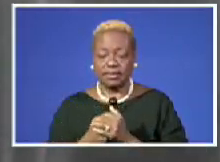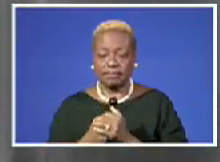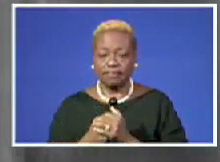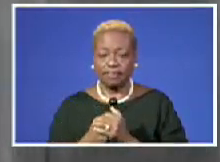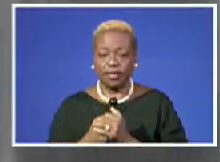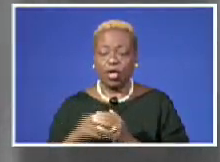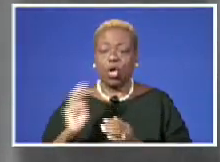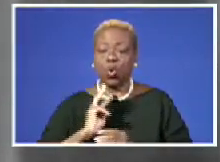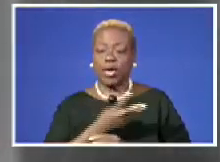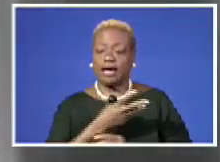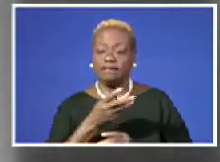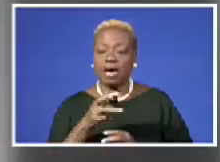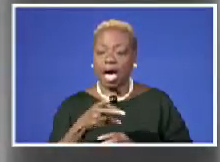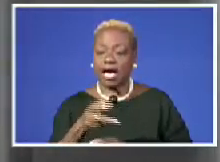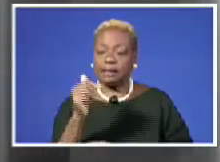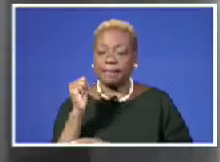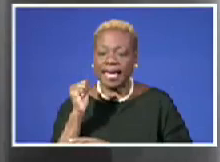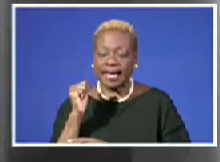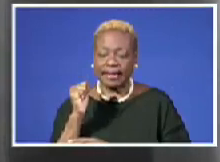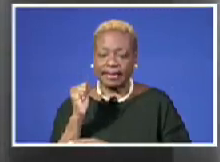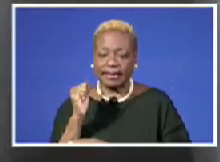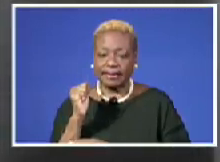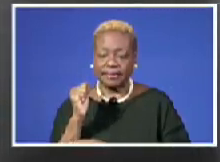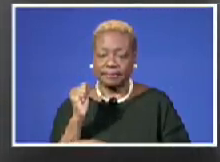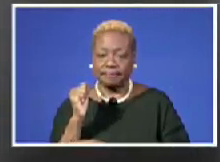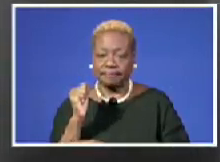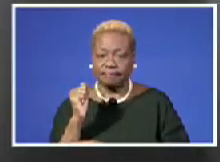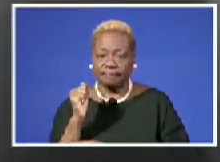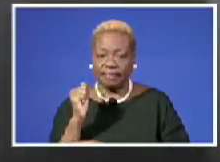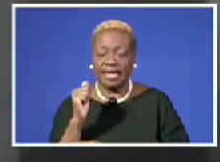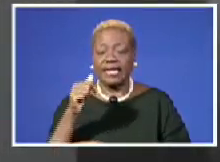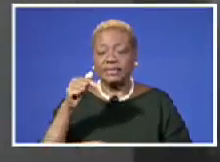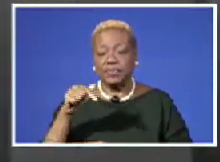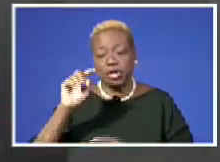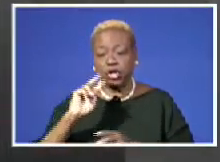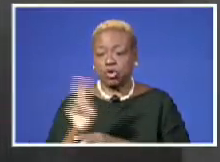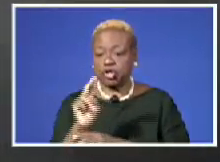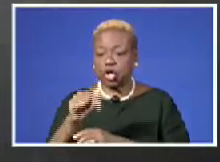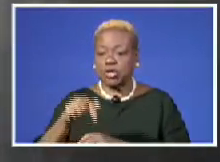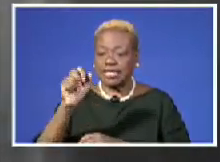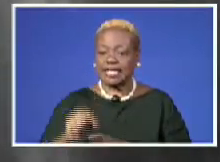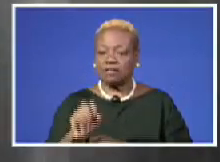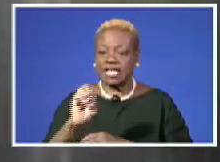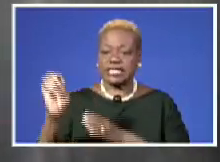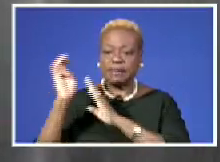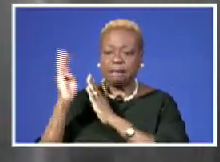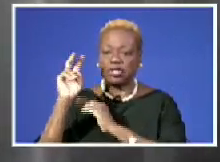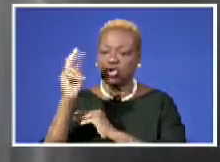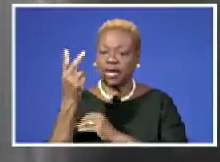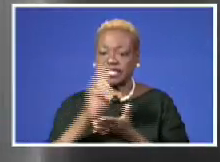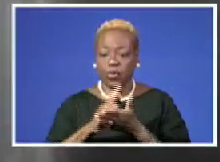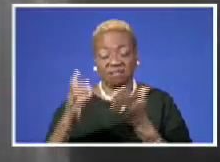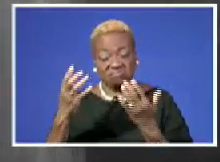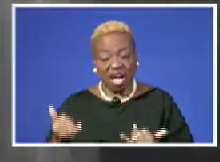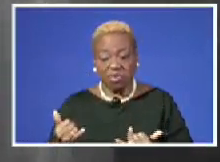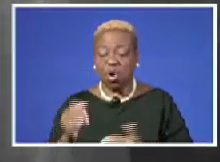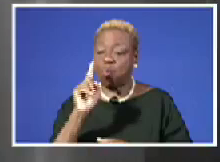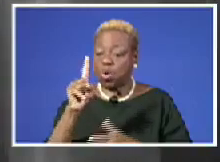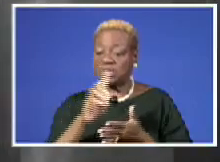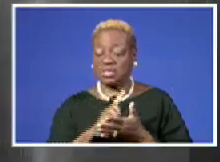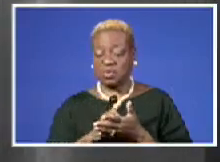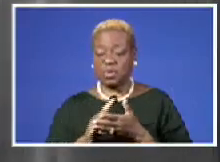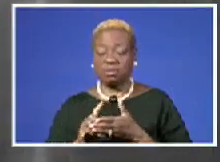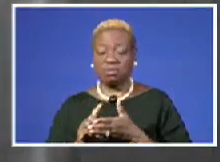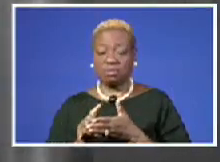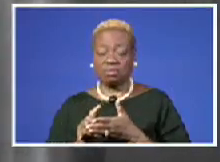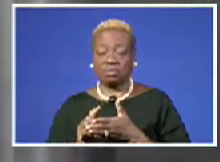we've cut back. Where we used to go down to the Southeast Bahamas twice a week, we're going once a week. Where we used to go to